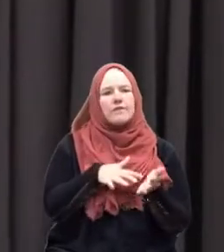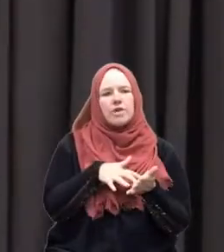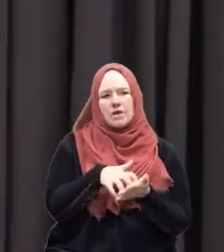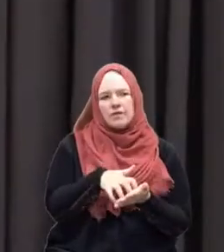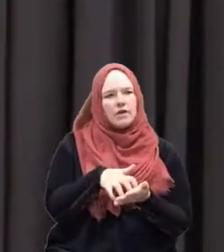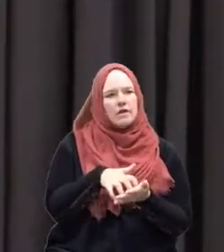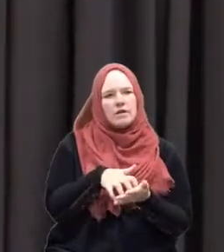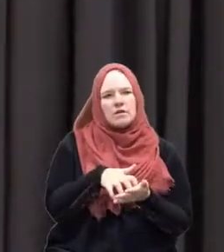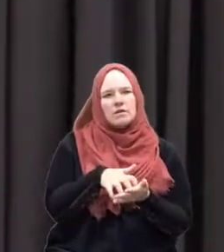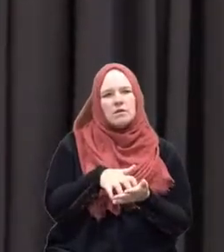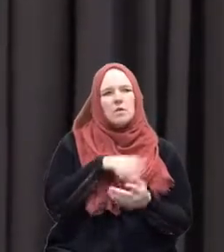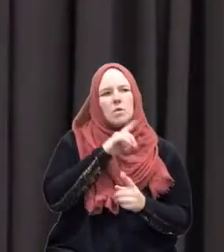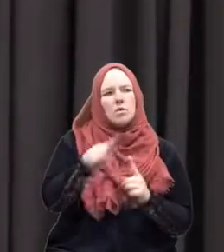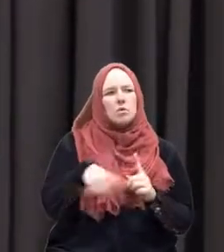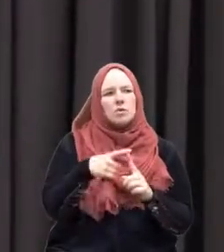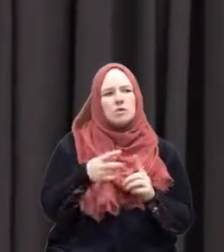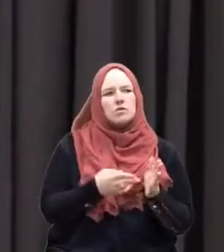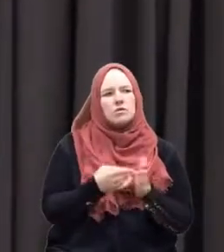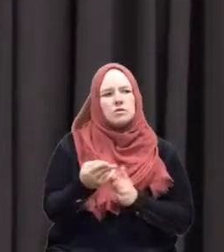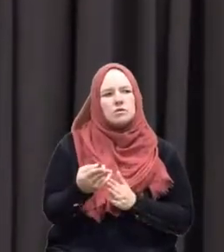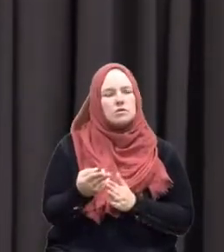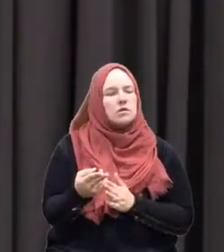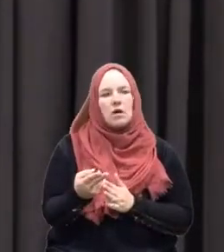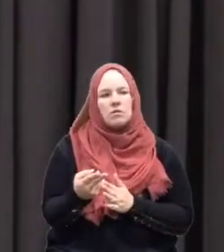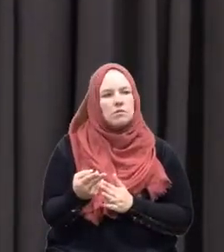unwavering when it comes to truth and justice.